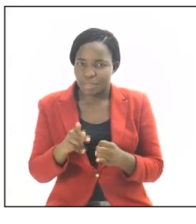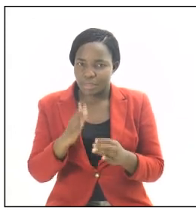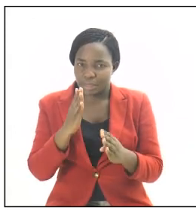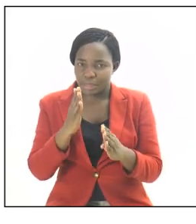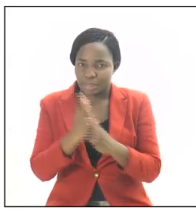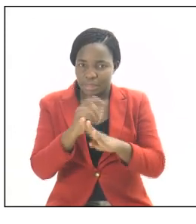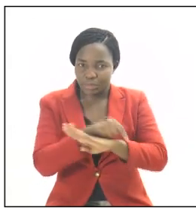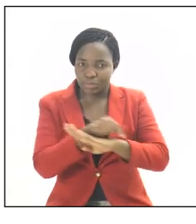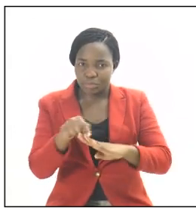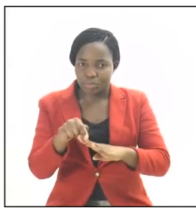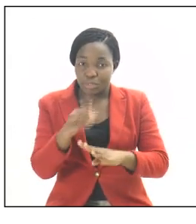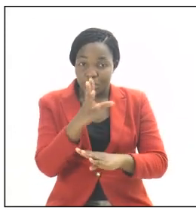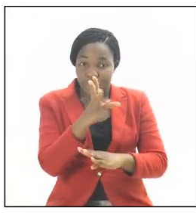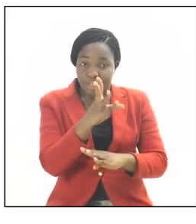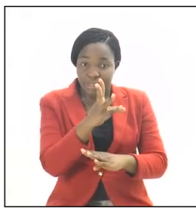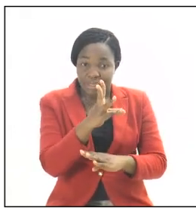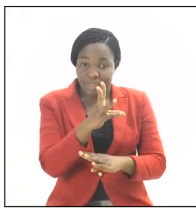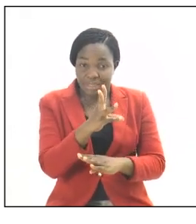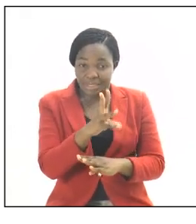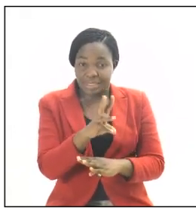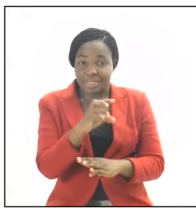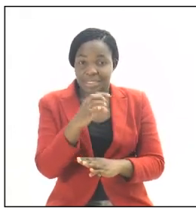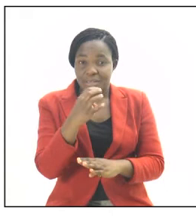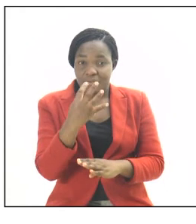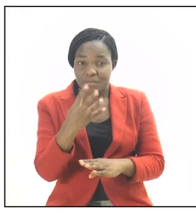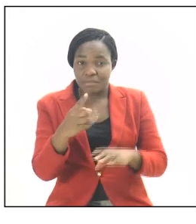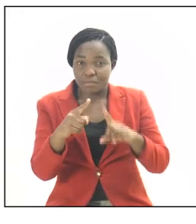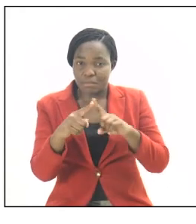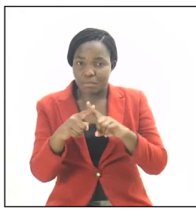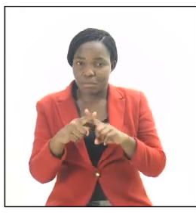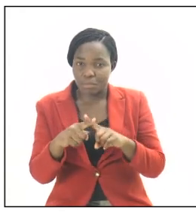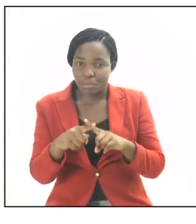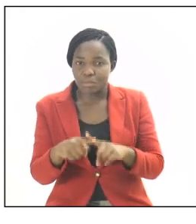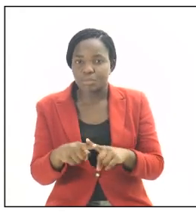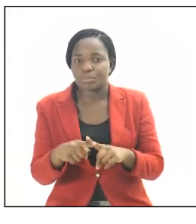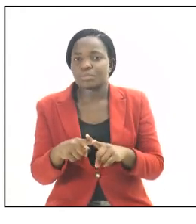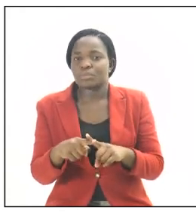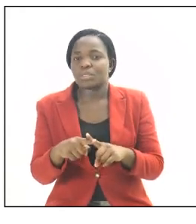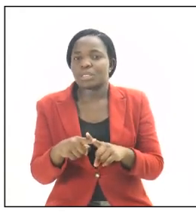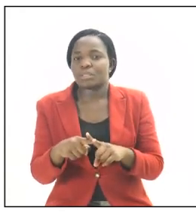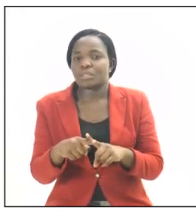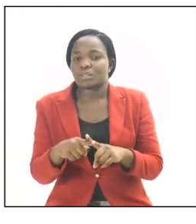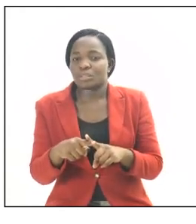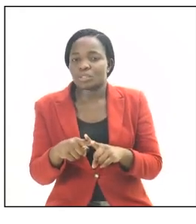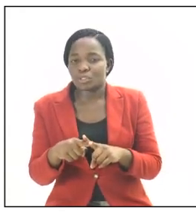lines. 64 plus the circumference of the 2 semicircles.